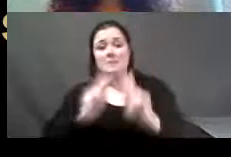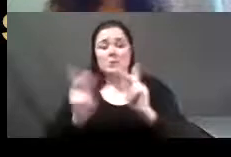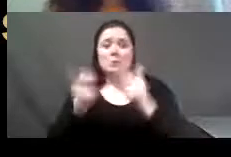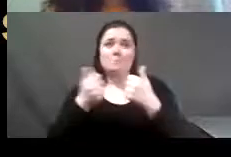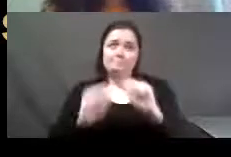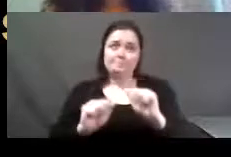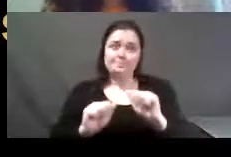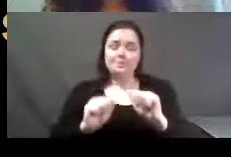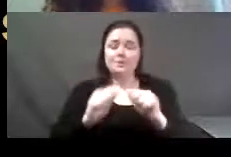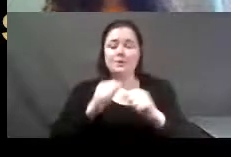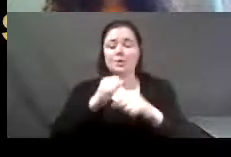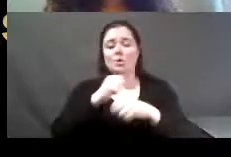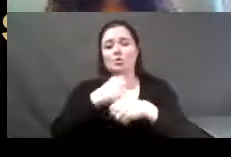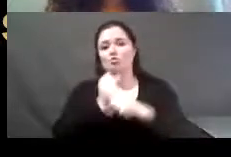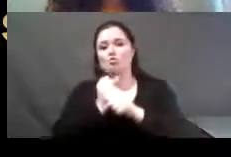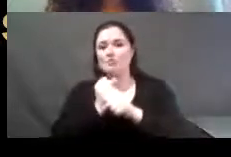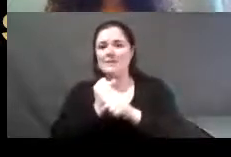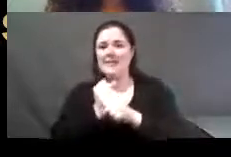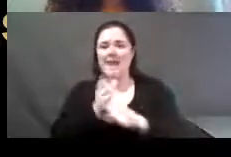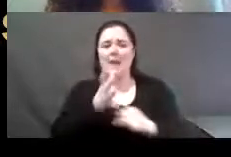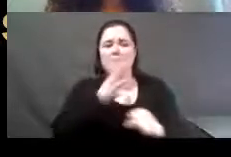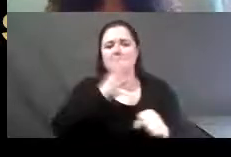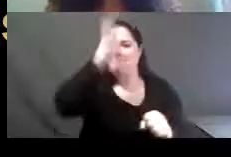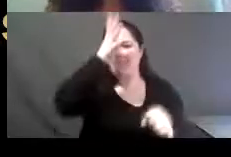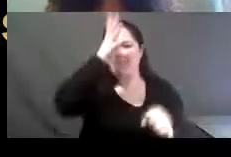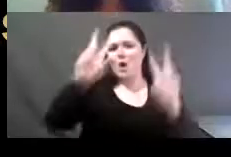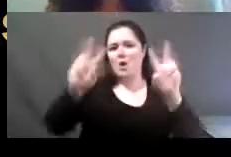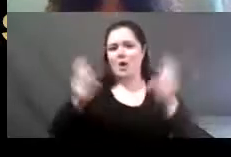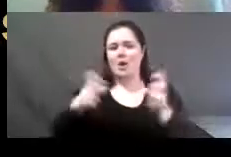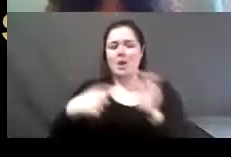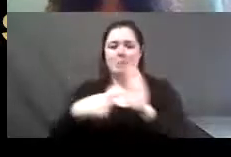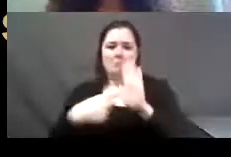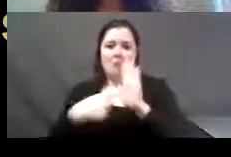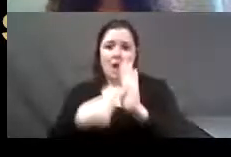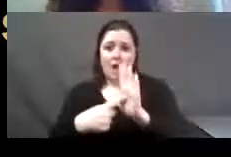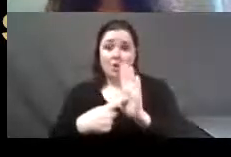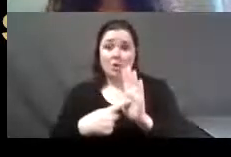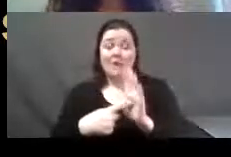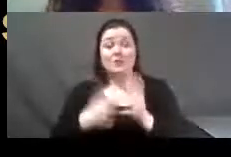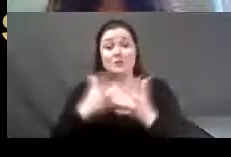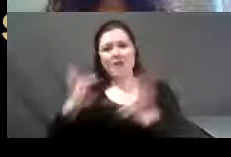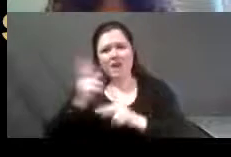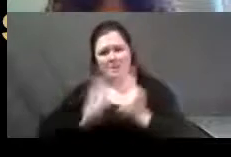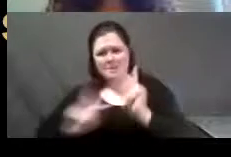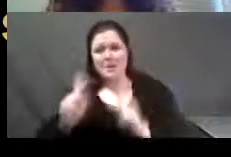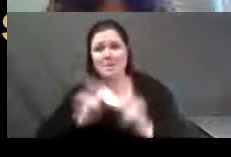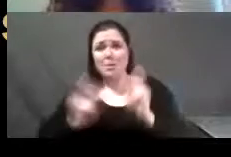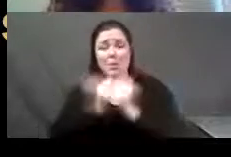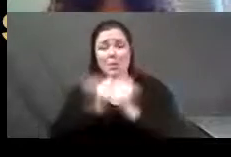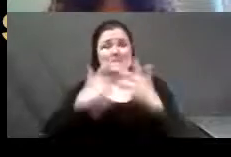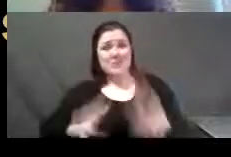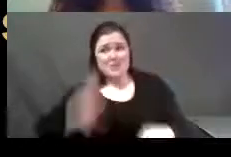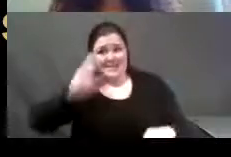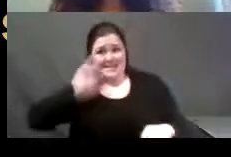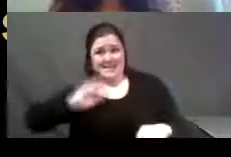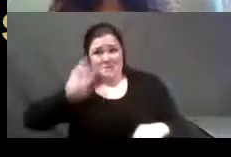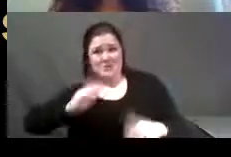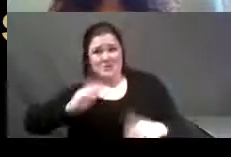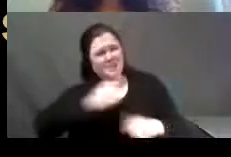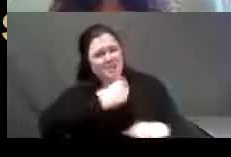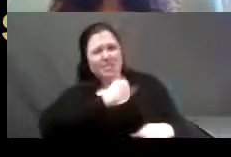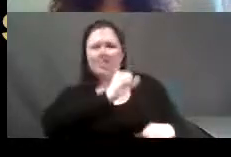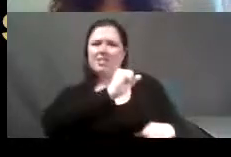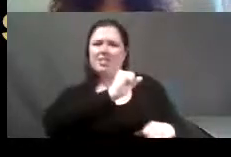create parent-like models. And there's a lot of movements from people with lived experiences that want to